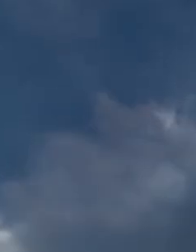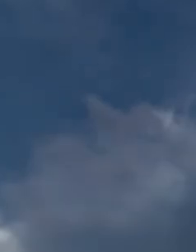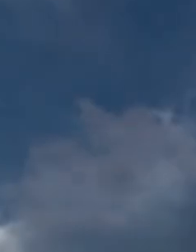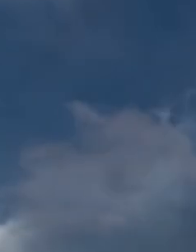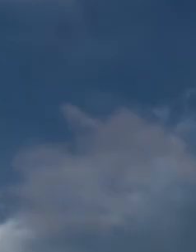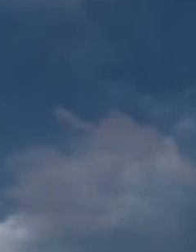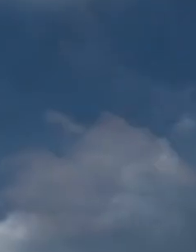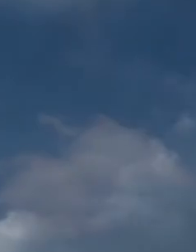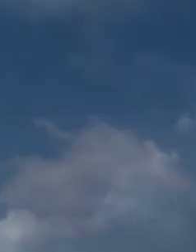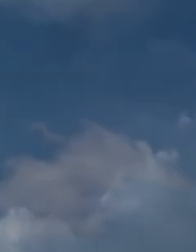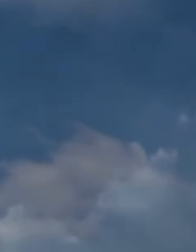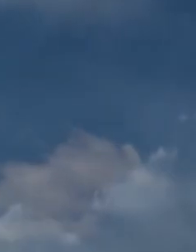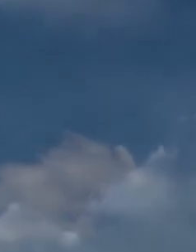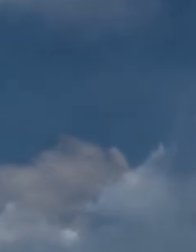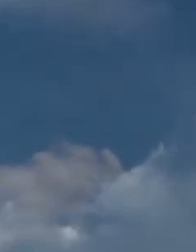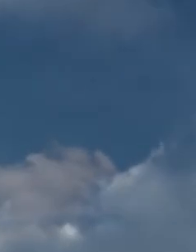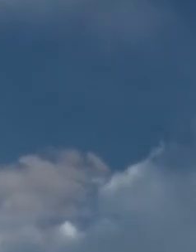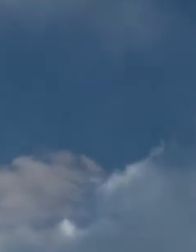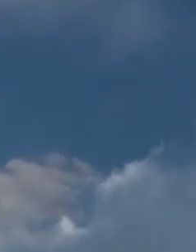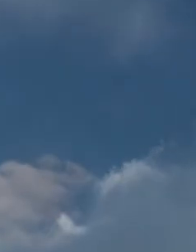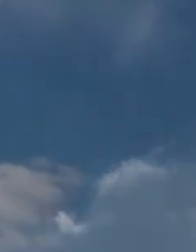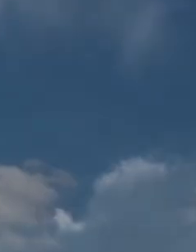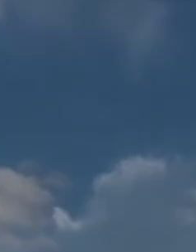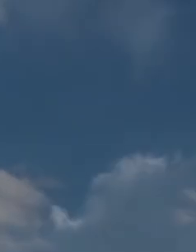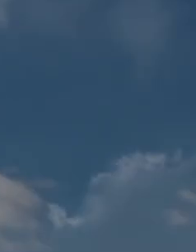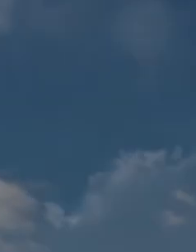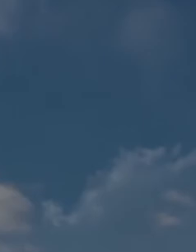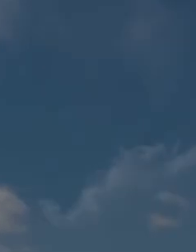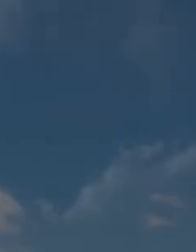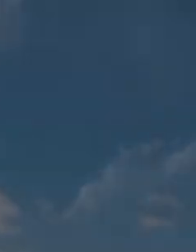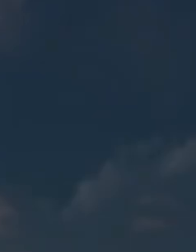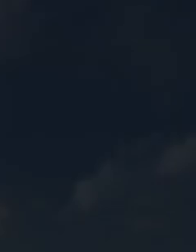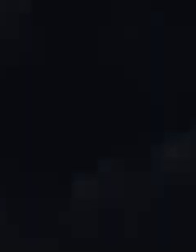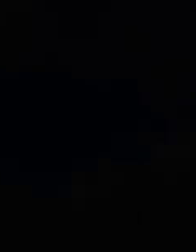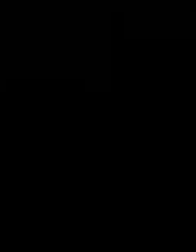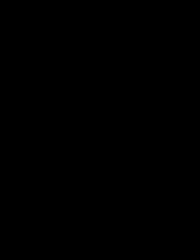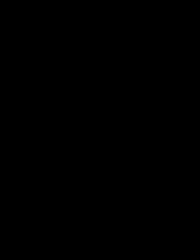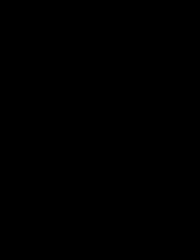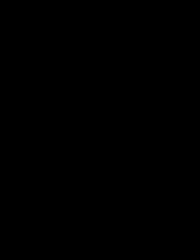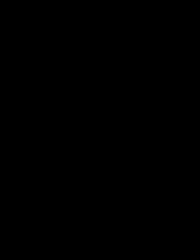So, thank you, Nathaly. That was great.